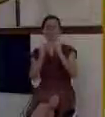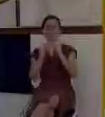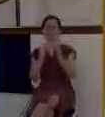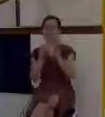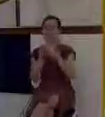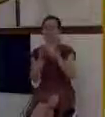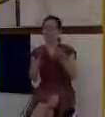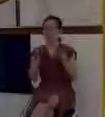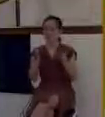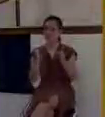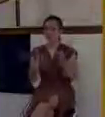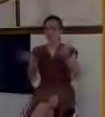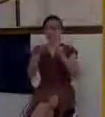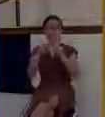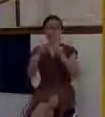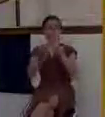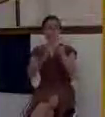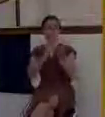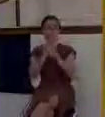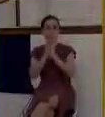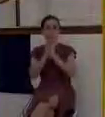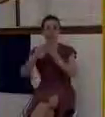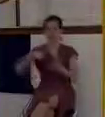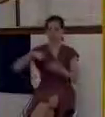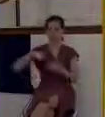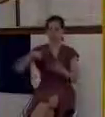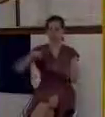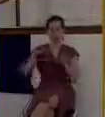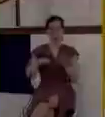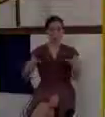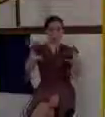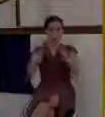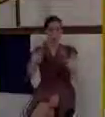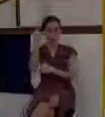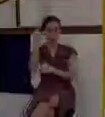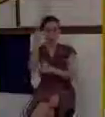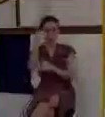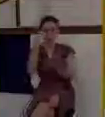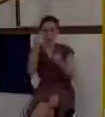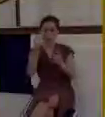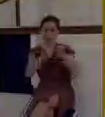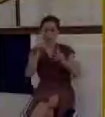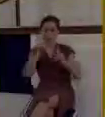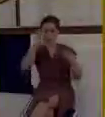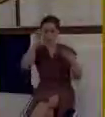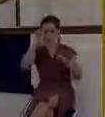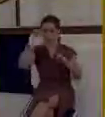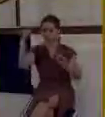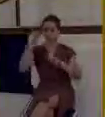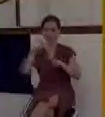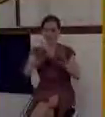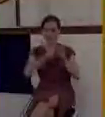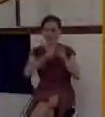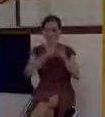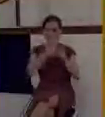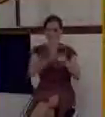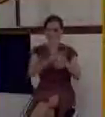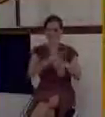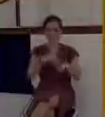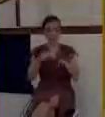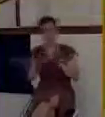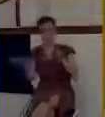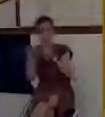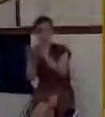passage. Theology matters because many have misinterpreted Scripture. It matters because it's important to Jesus. It matters because your salvation